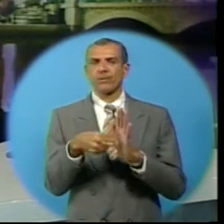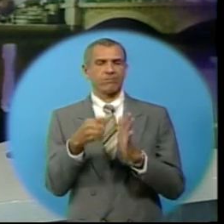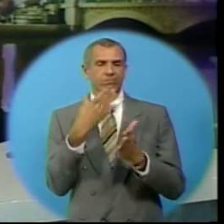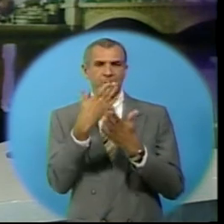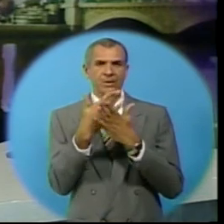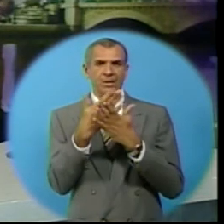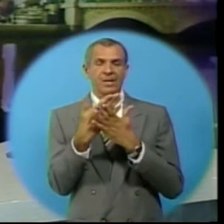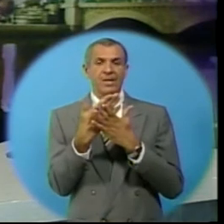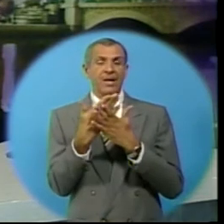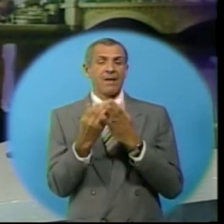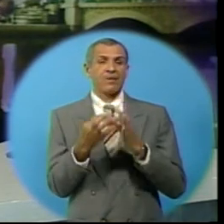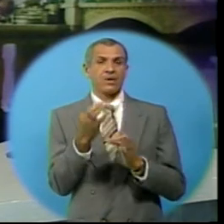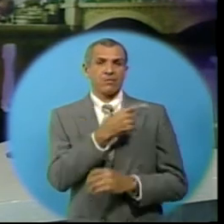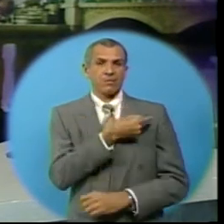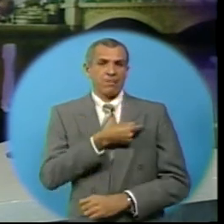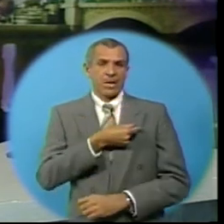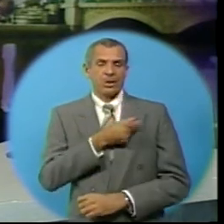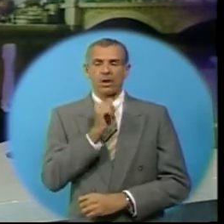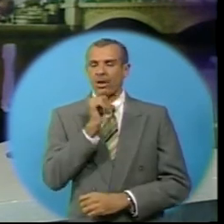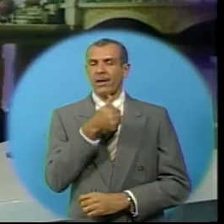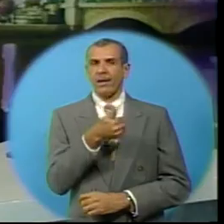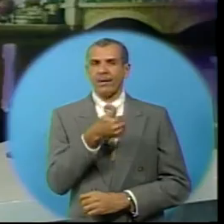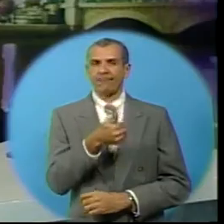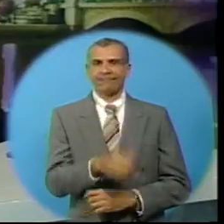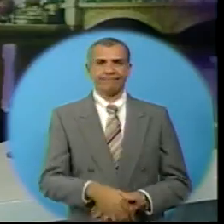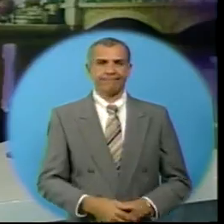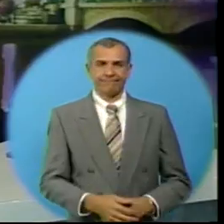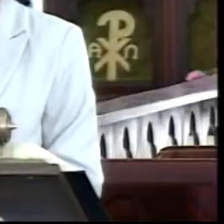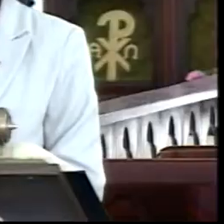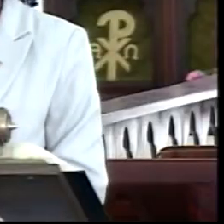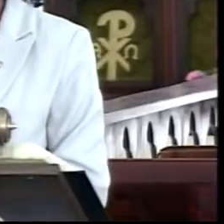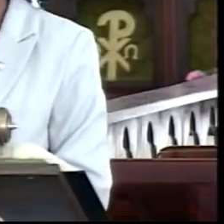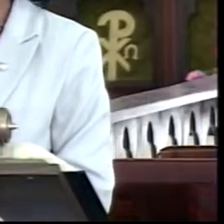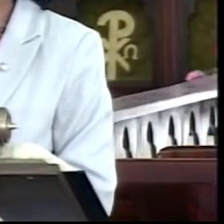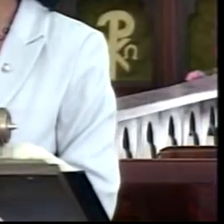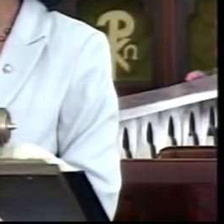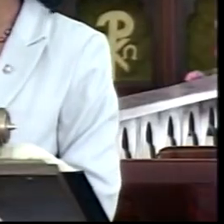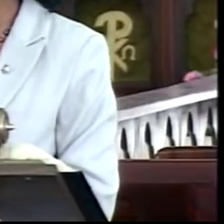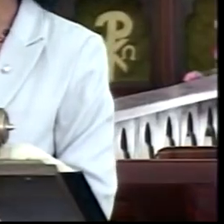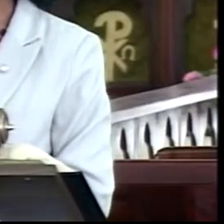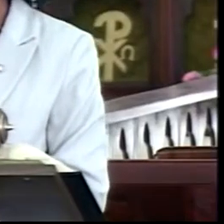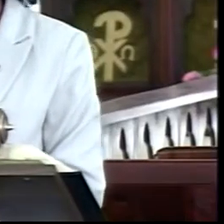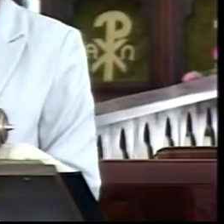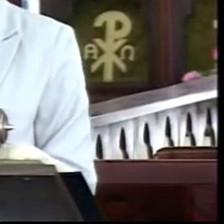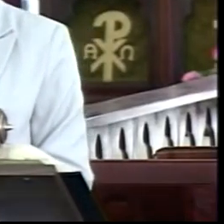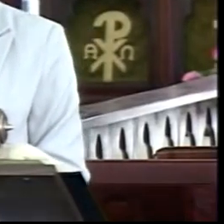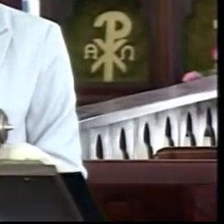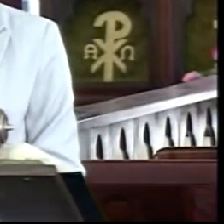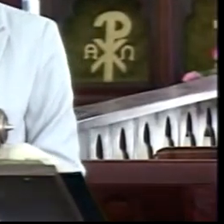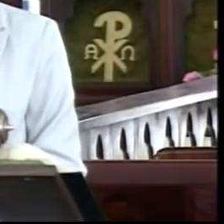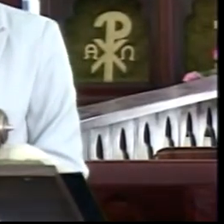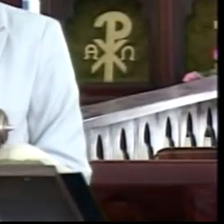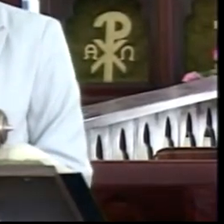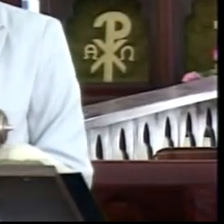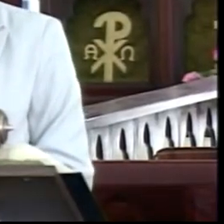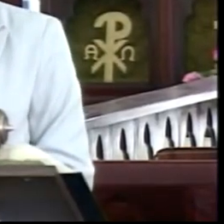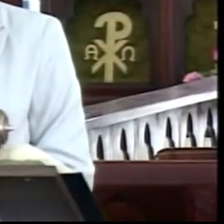are wearing their badges or not. We can all live up to our school's